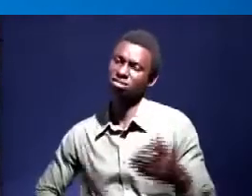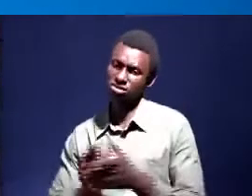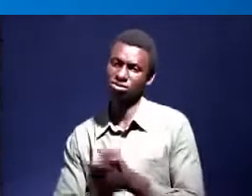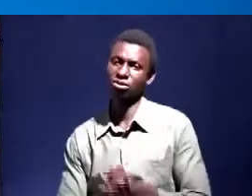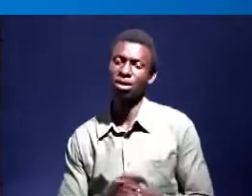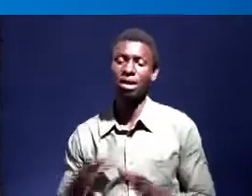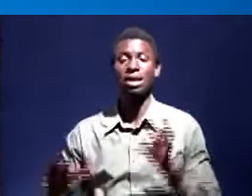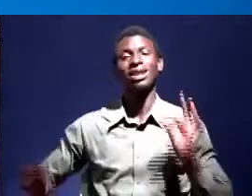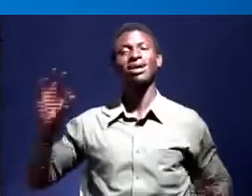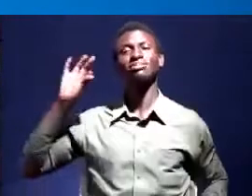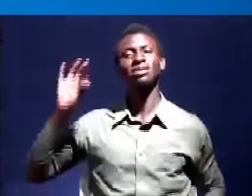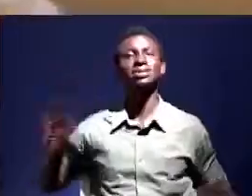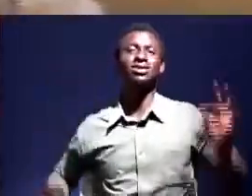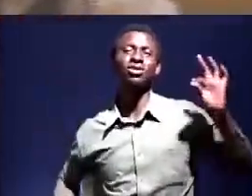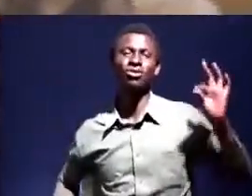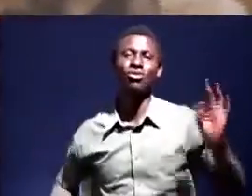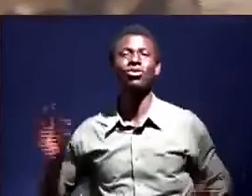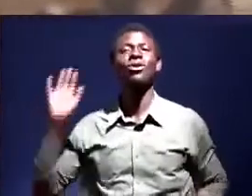lifestyle, his